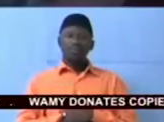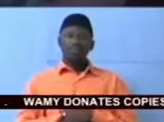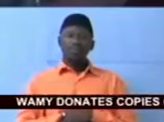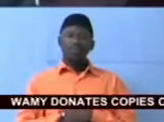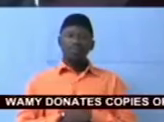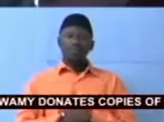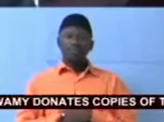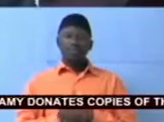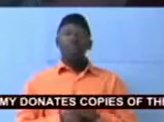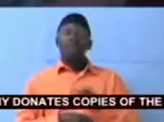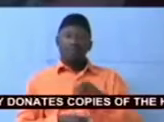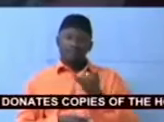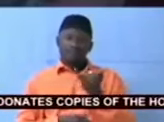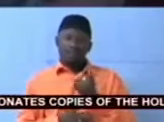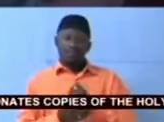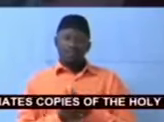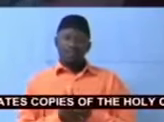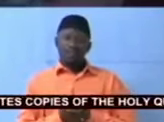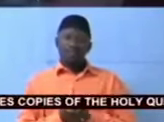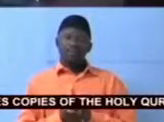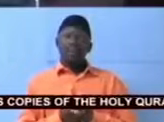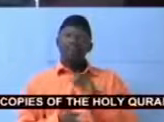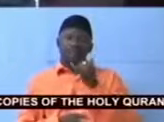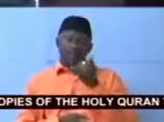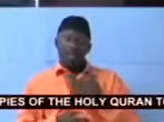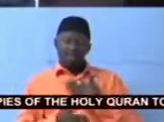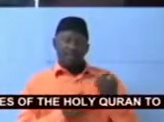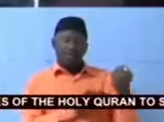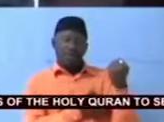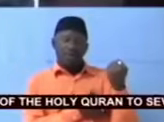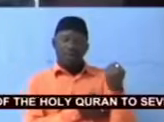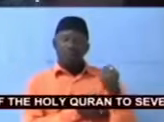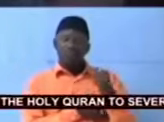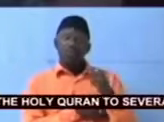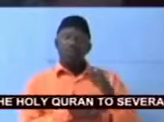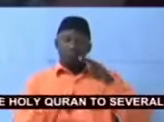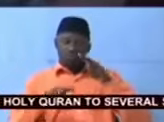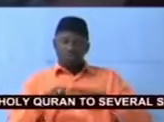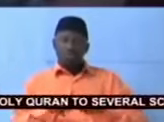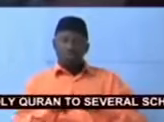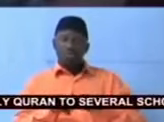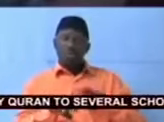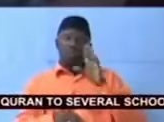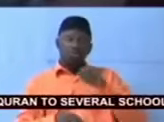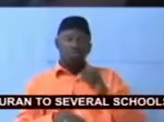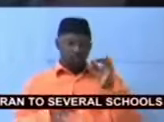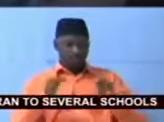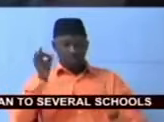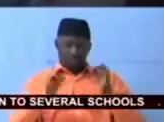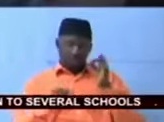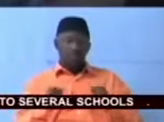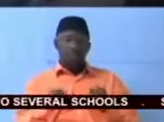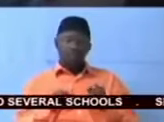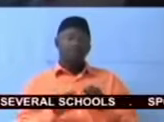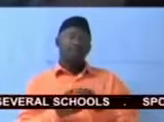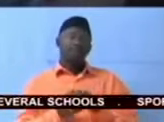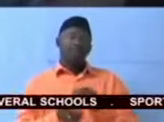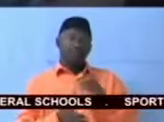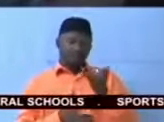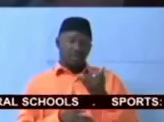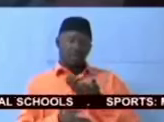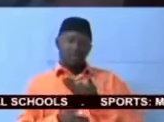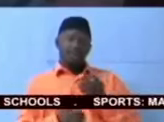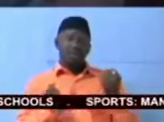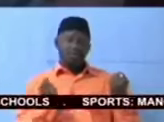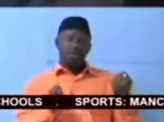Yes, I had the jurisdiction to preside over the matter. Waaw bobu amone na dole pour jité na acte bobu. In